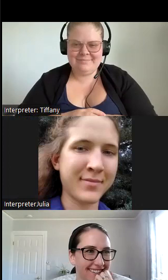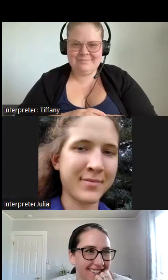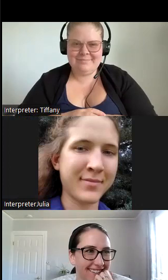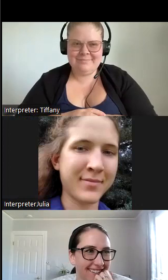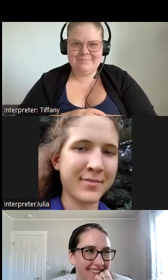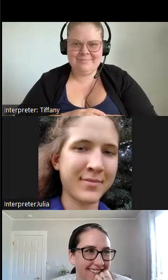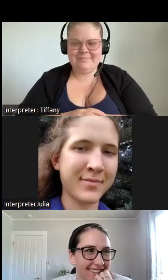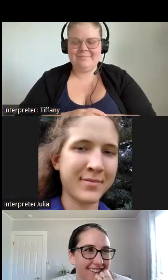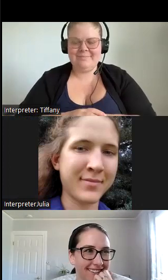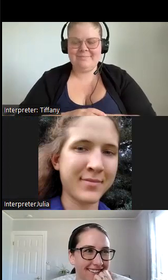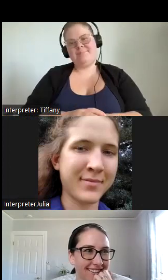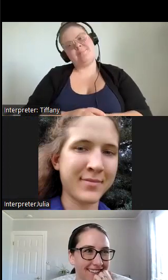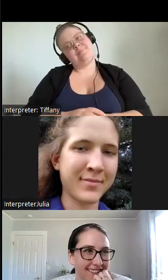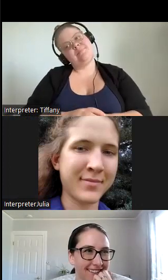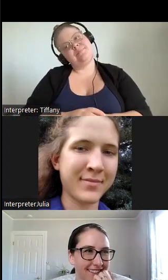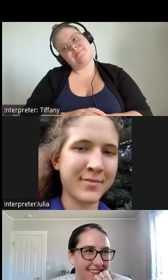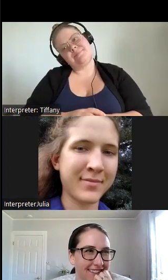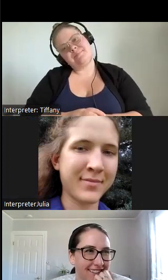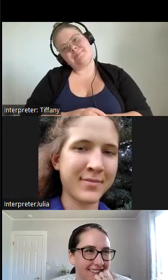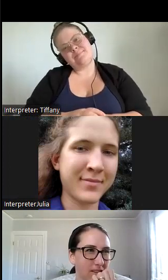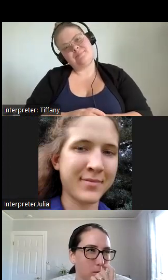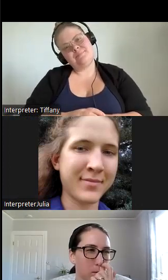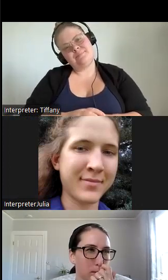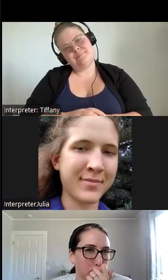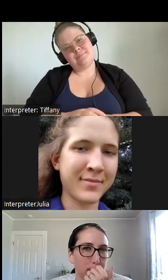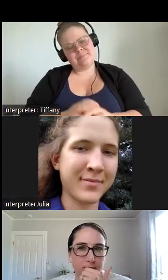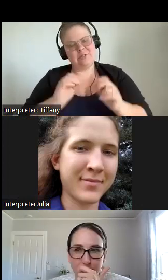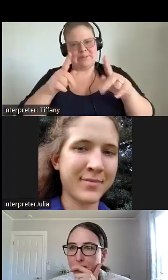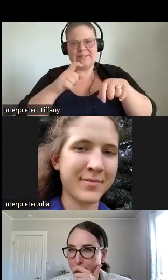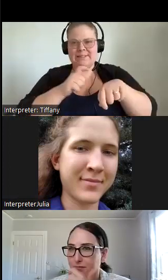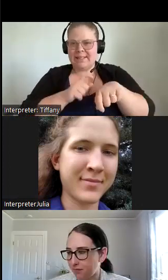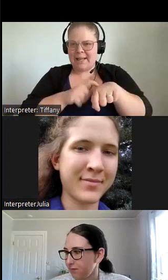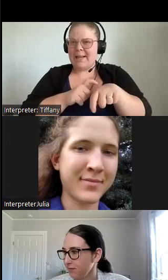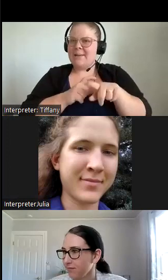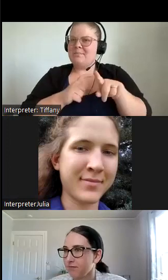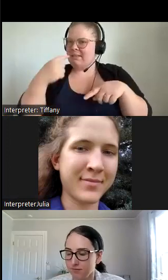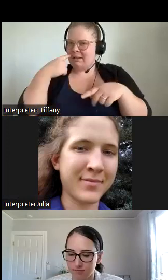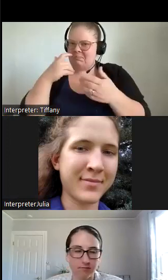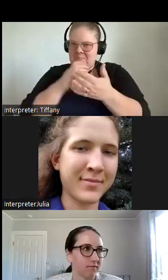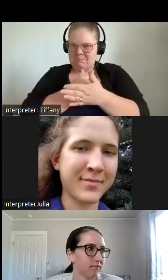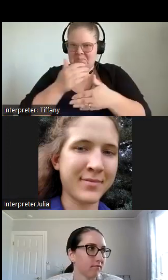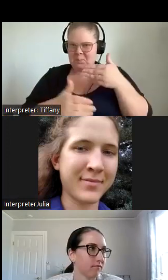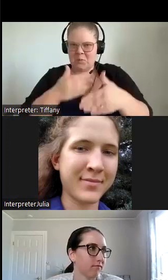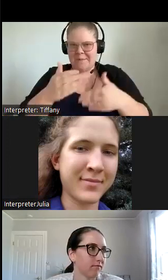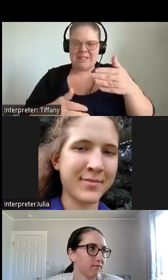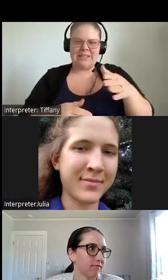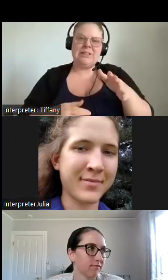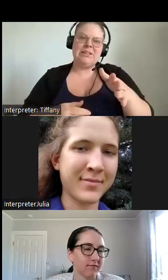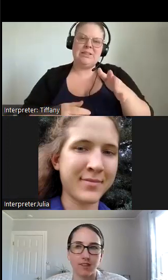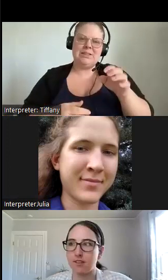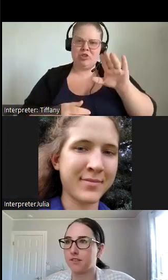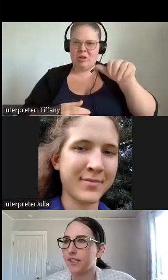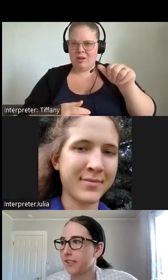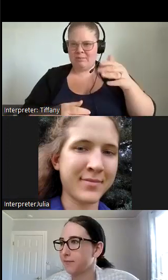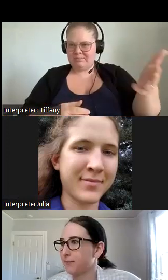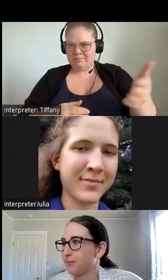All right, I think looking at where we are on time, I think let's keep moving. So Erica, I'll go back to you.